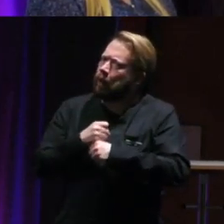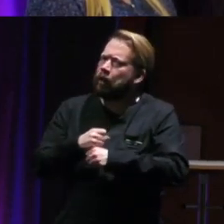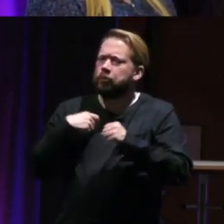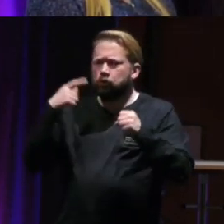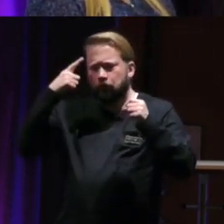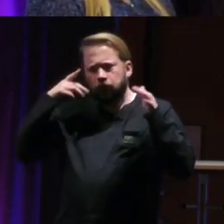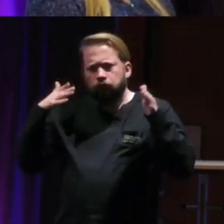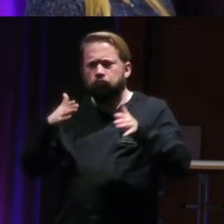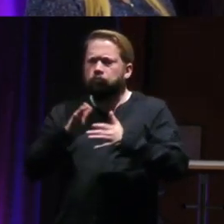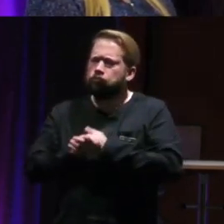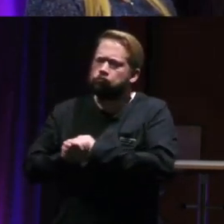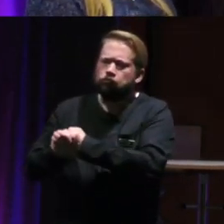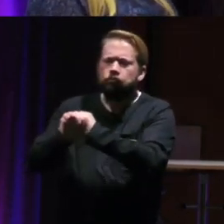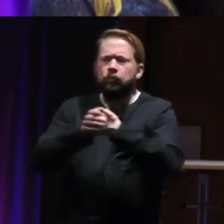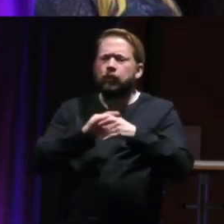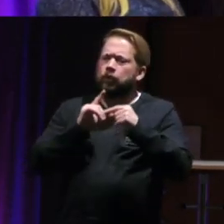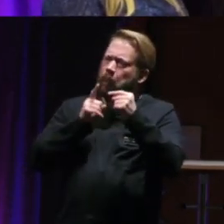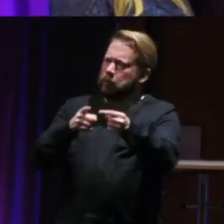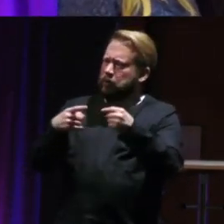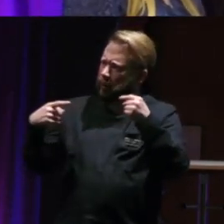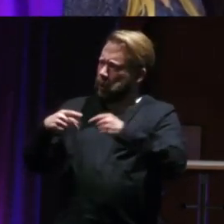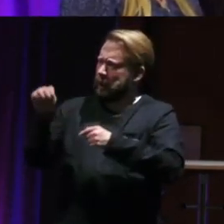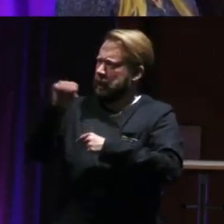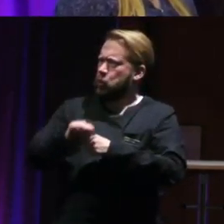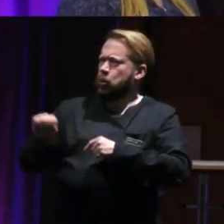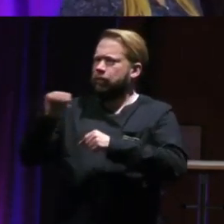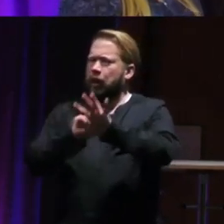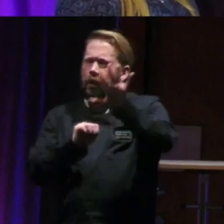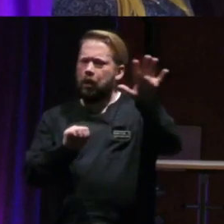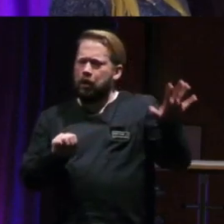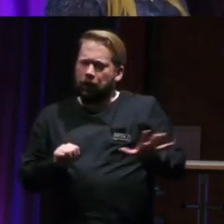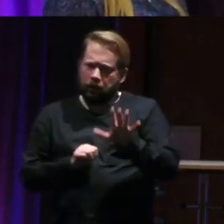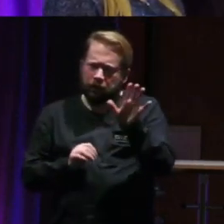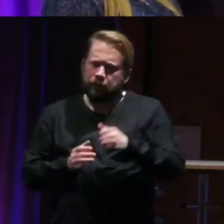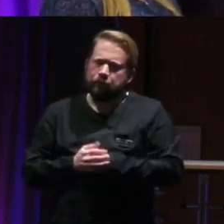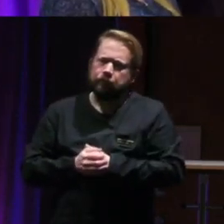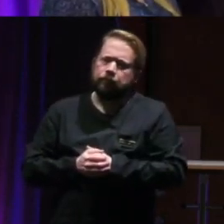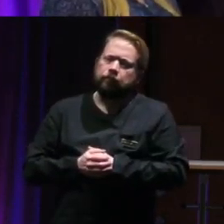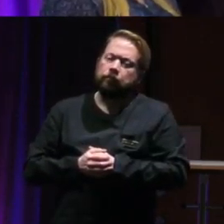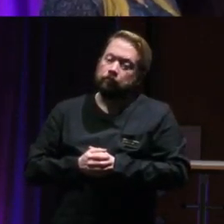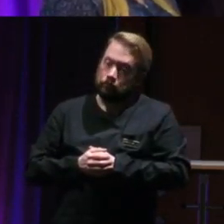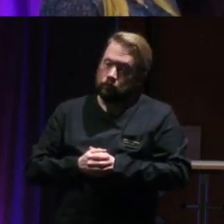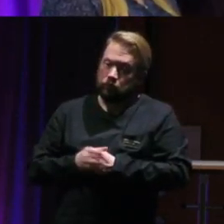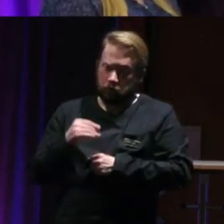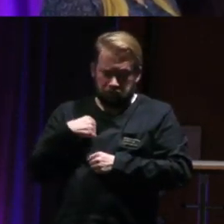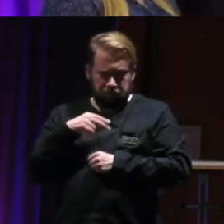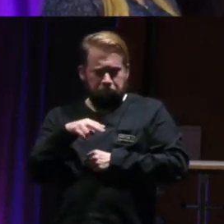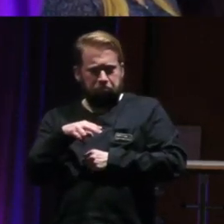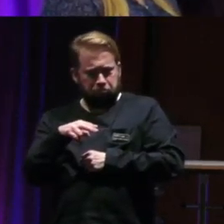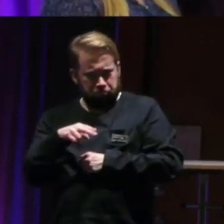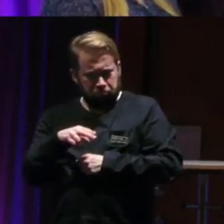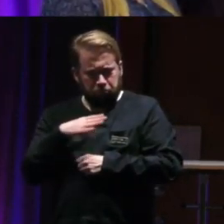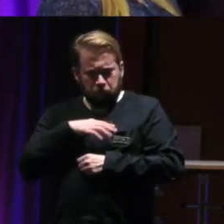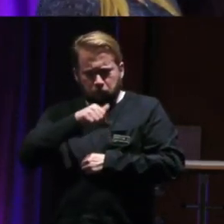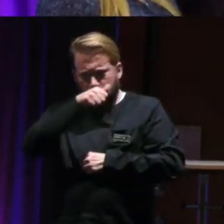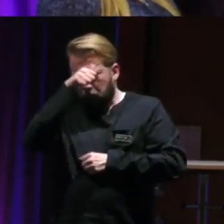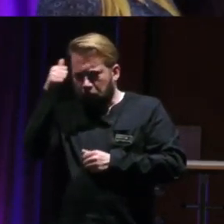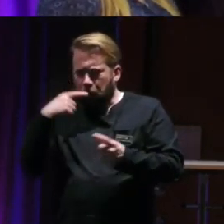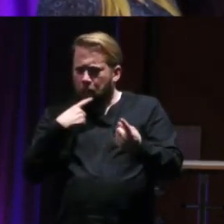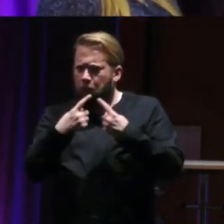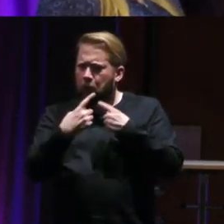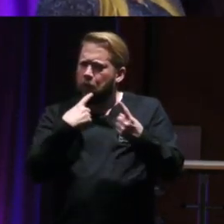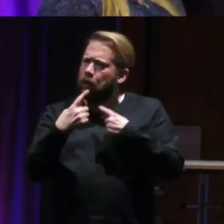unity against this Europe, which is against us, and I find that it's become a lot more difficult to talk about problems in Russia with